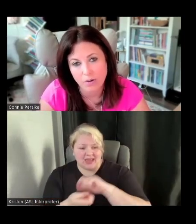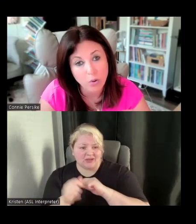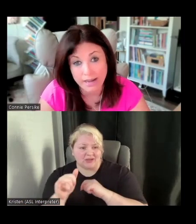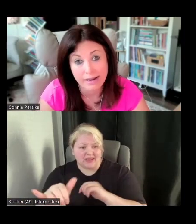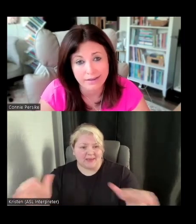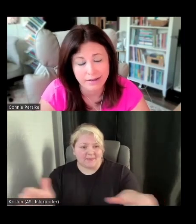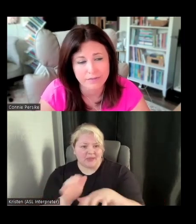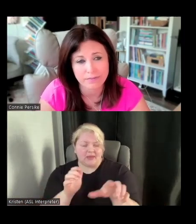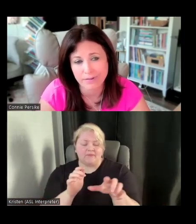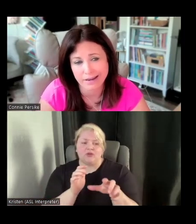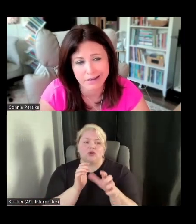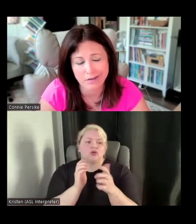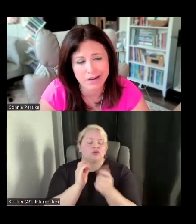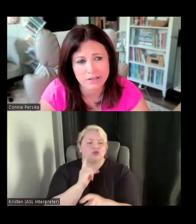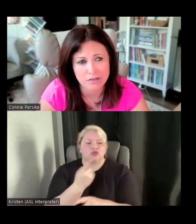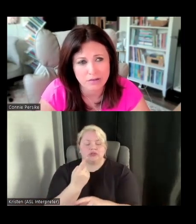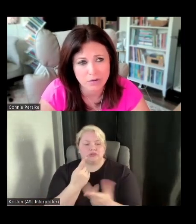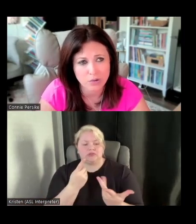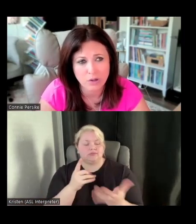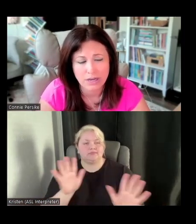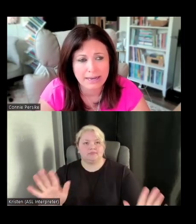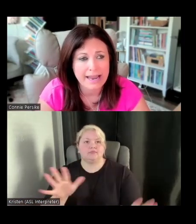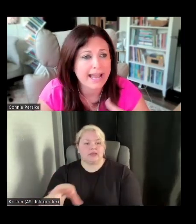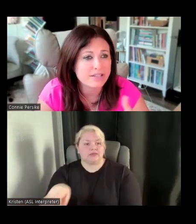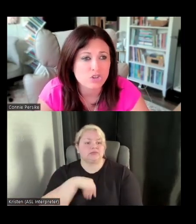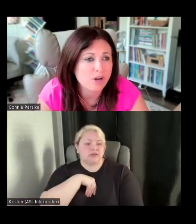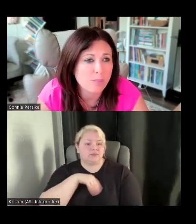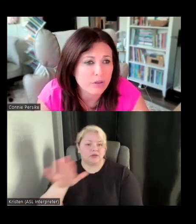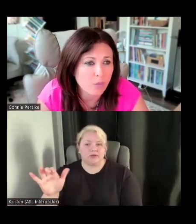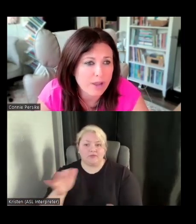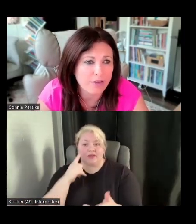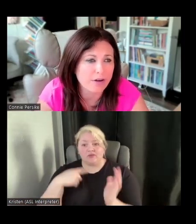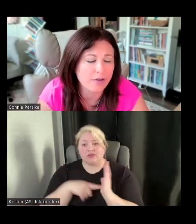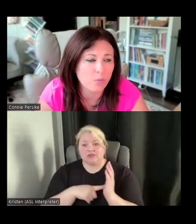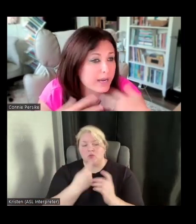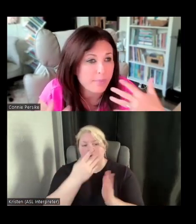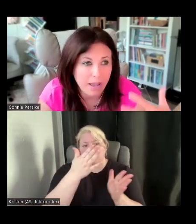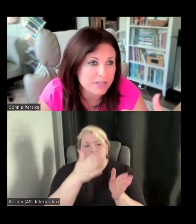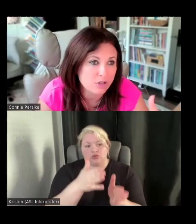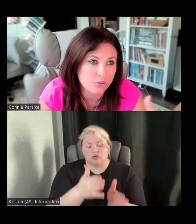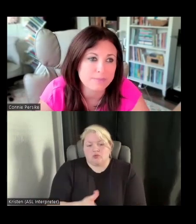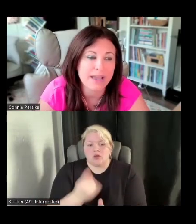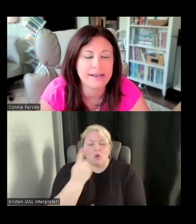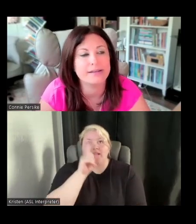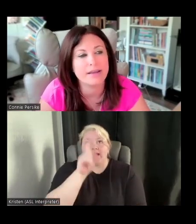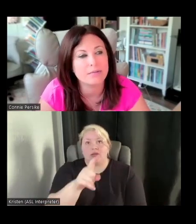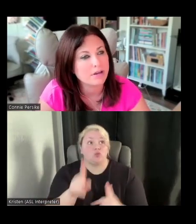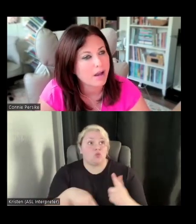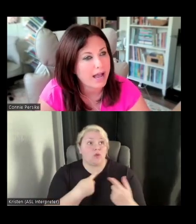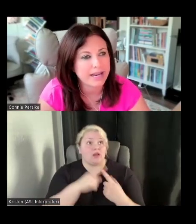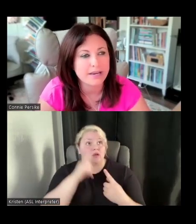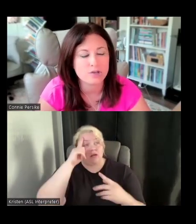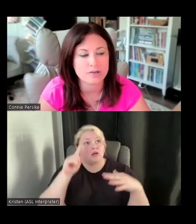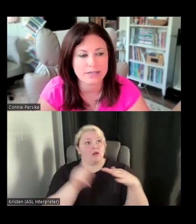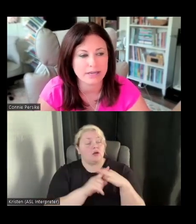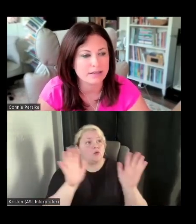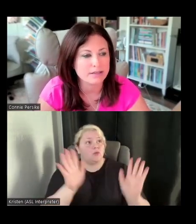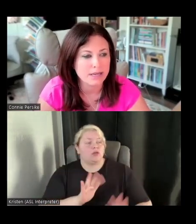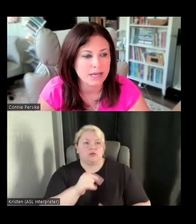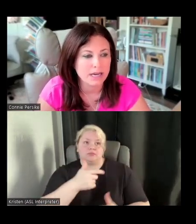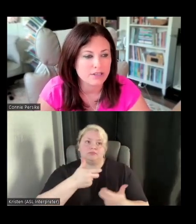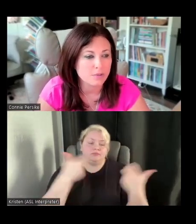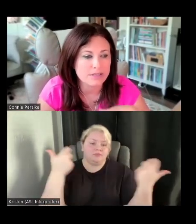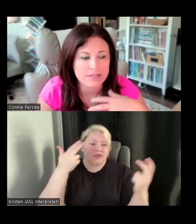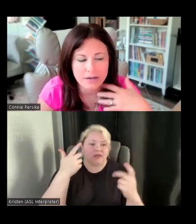make it okay? I had a student who had to share about the weather when it popped into his mind. That was a high interest to